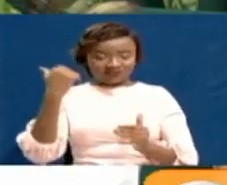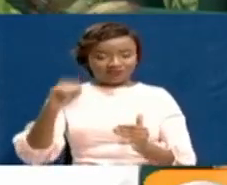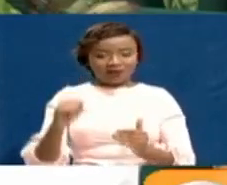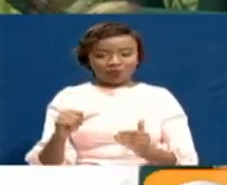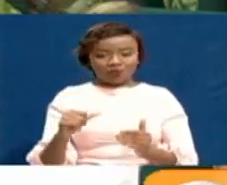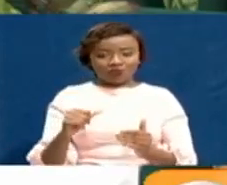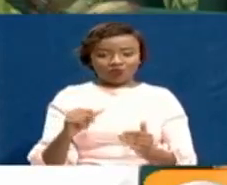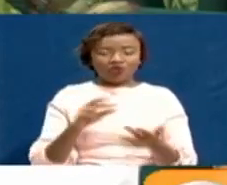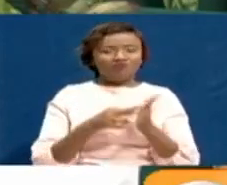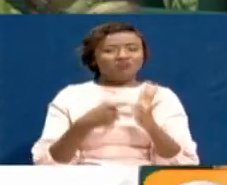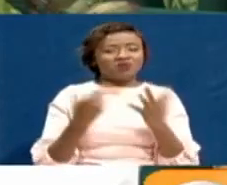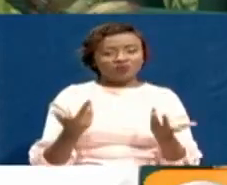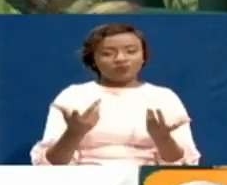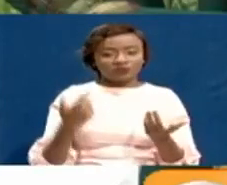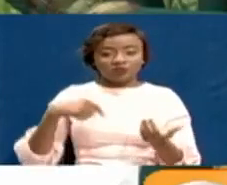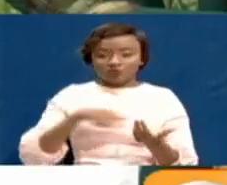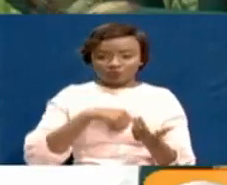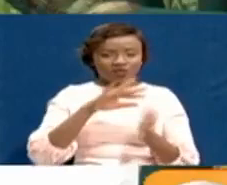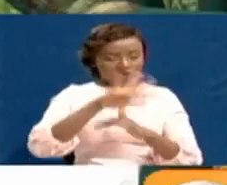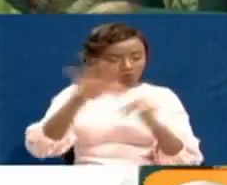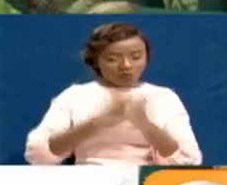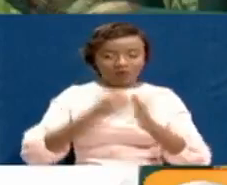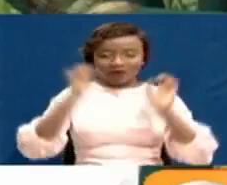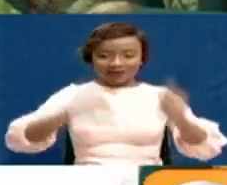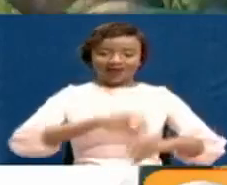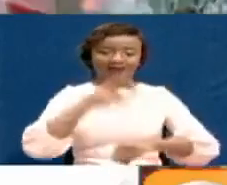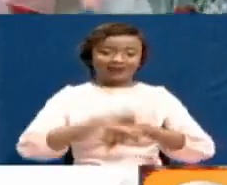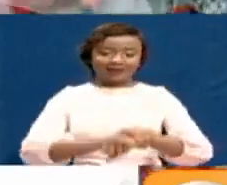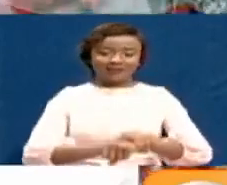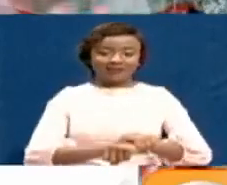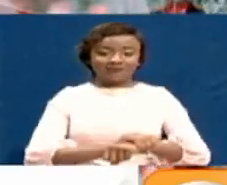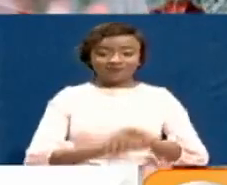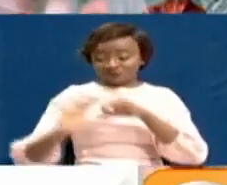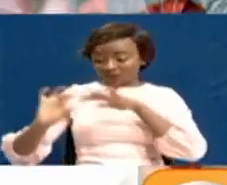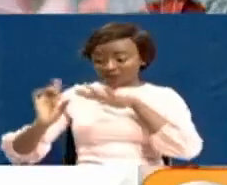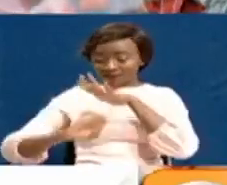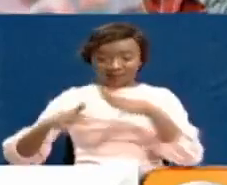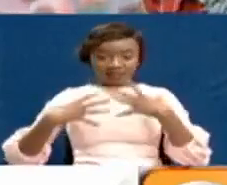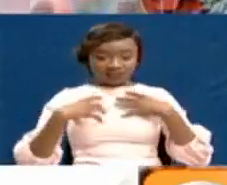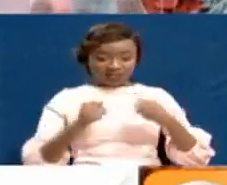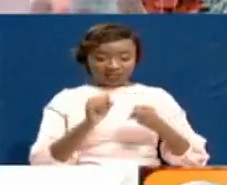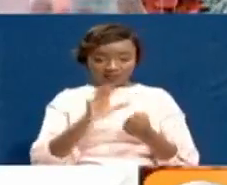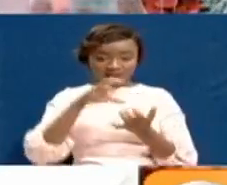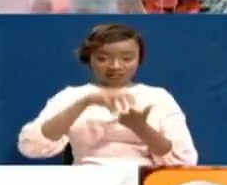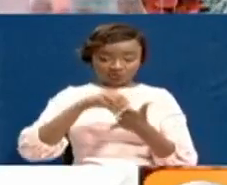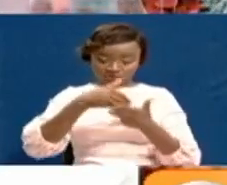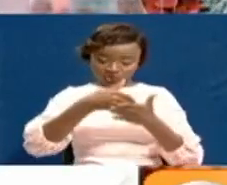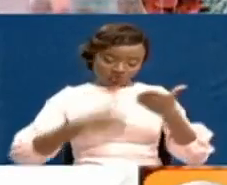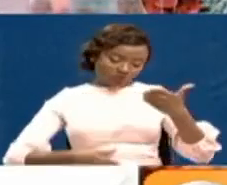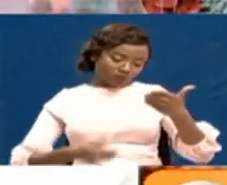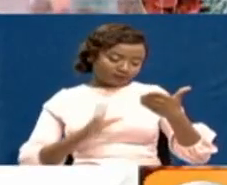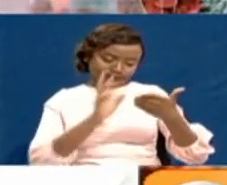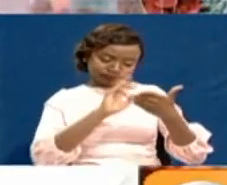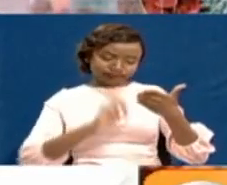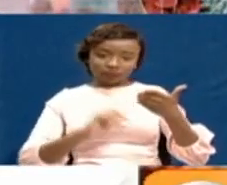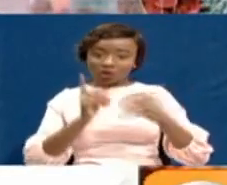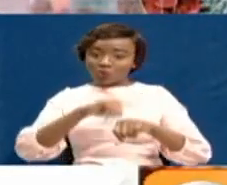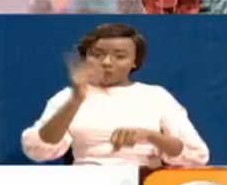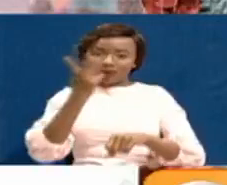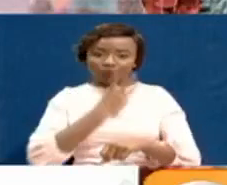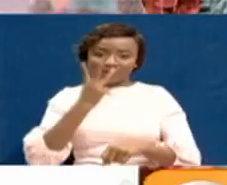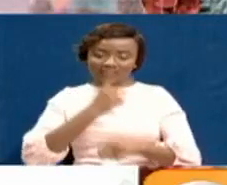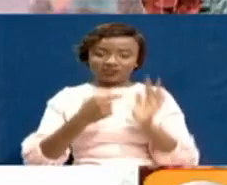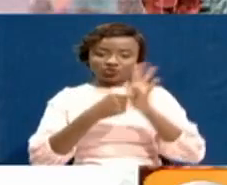before. So what that means is that we are all susceptible. We could get it. The Ministry of Health Situation report released Wednesday showed that of